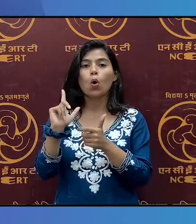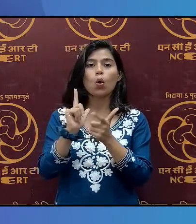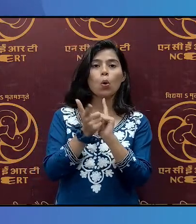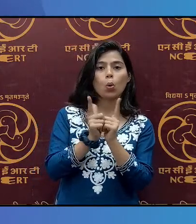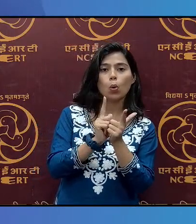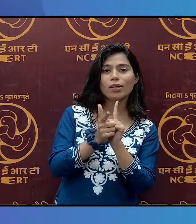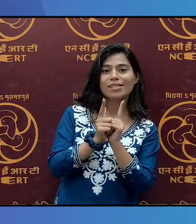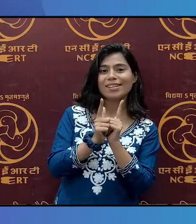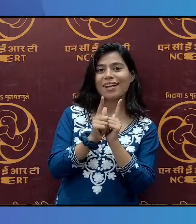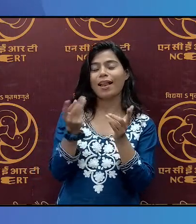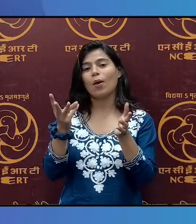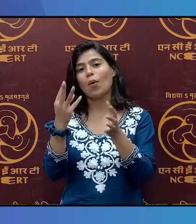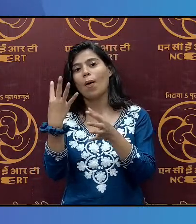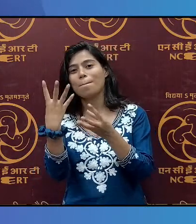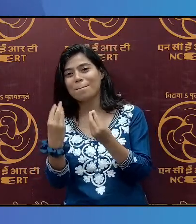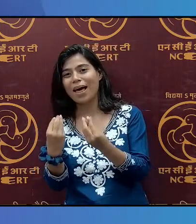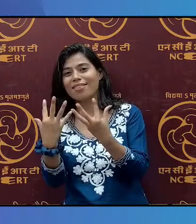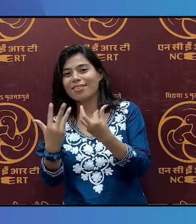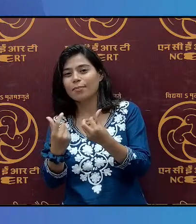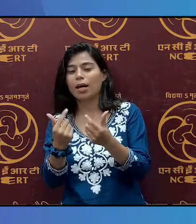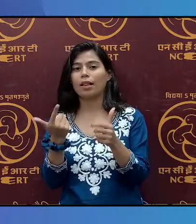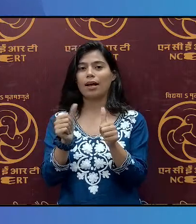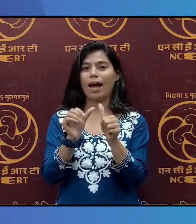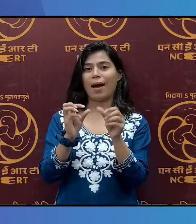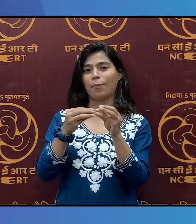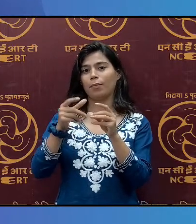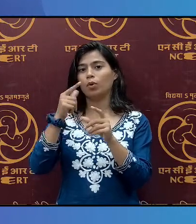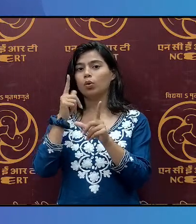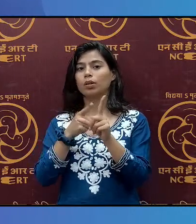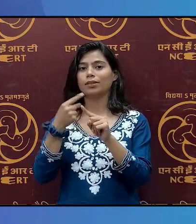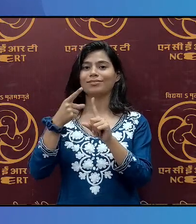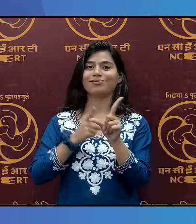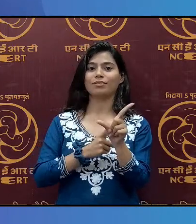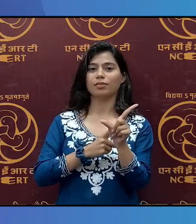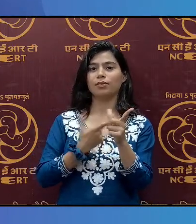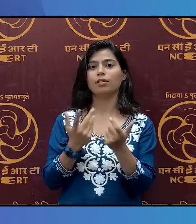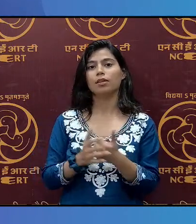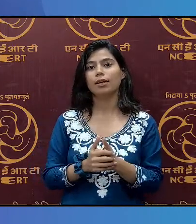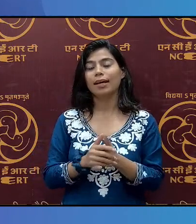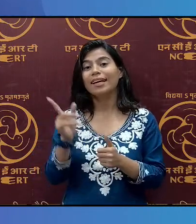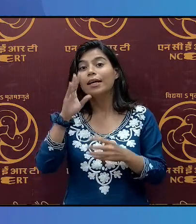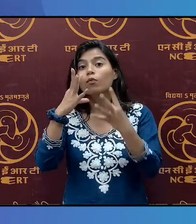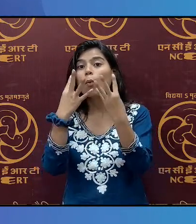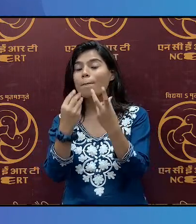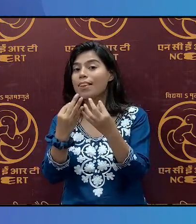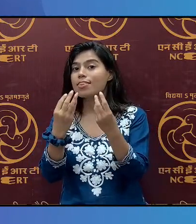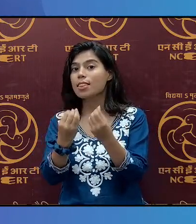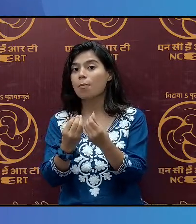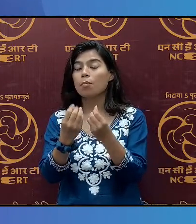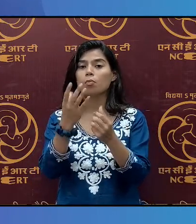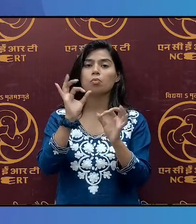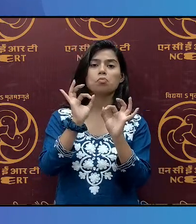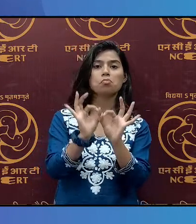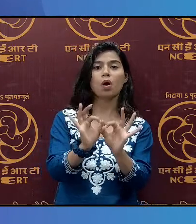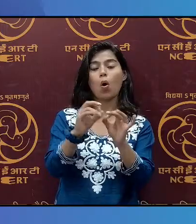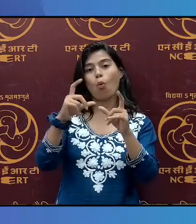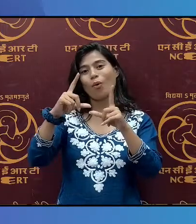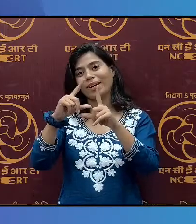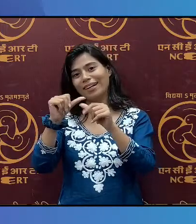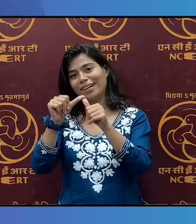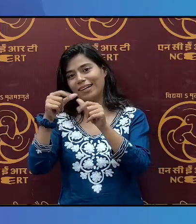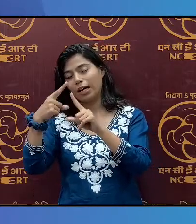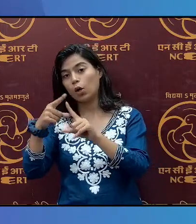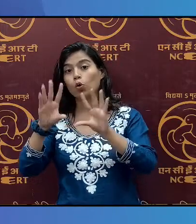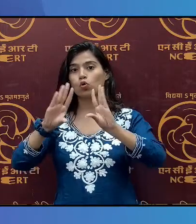logico-mathematical ability. The people who possess this can be mathematicians, data analysts,